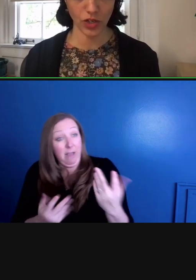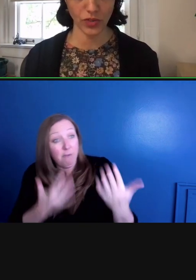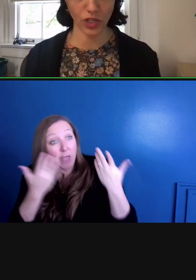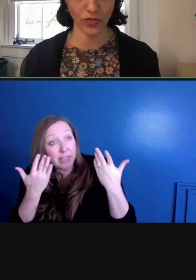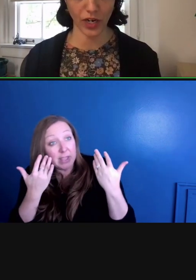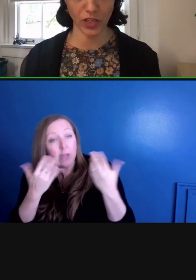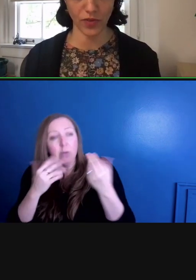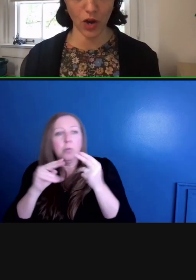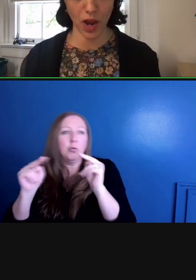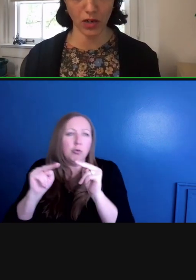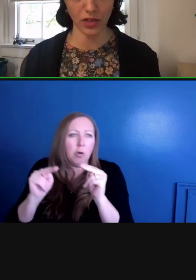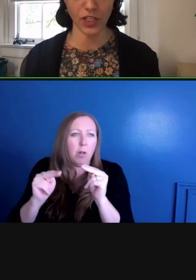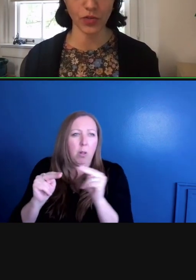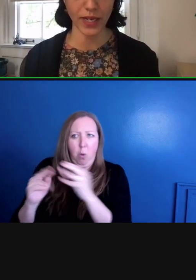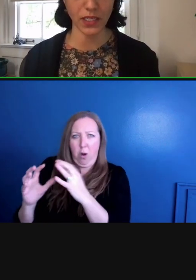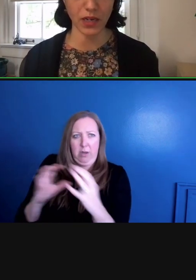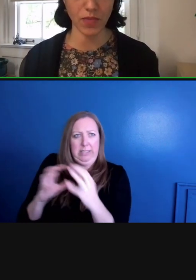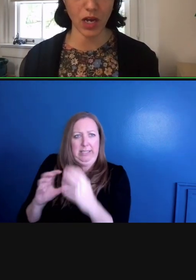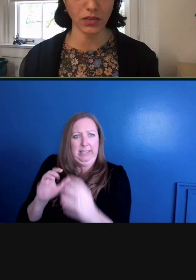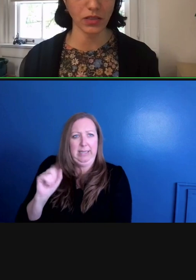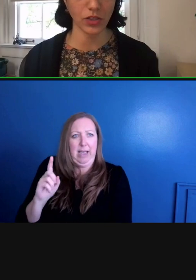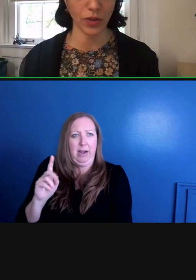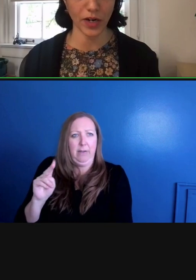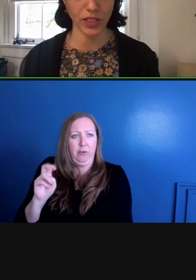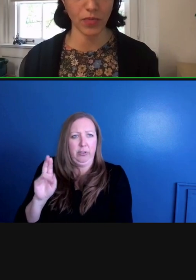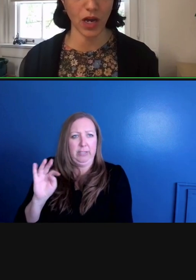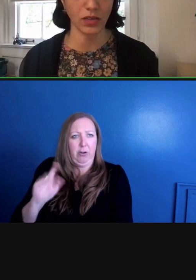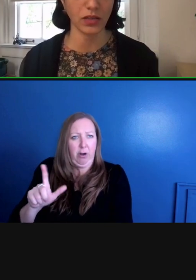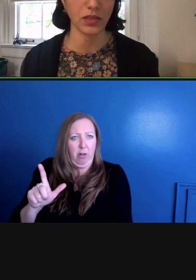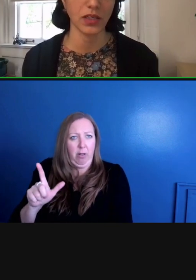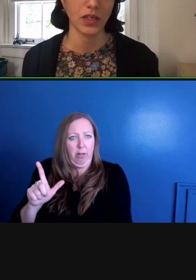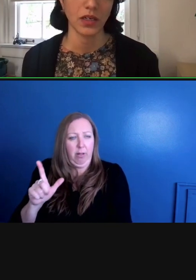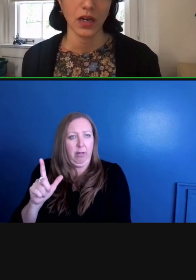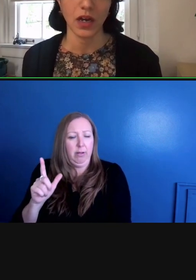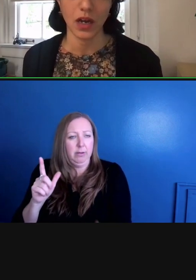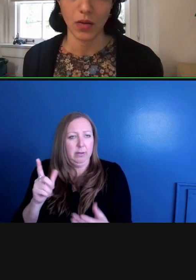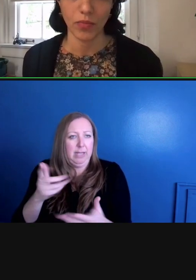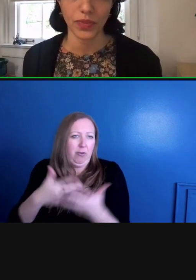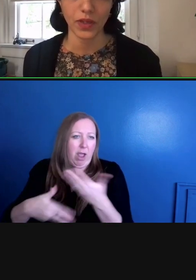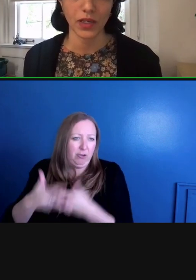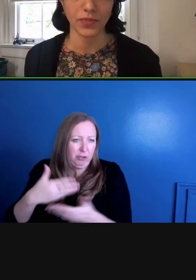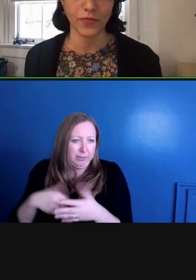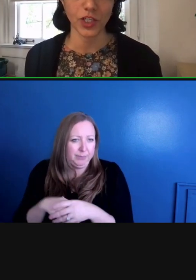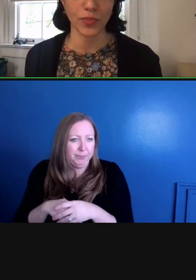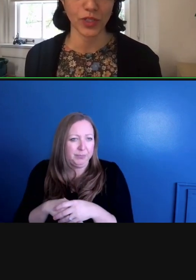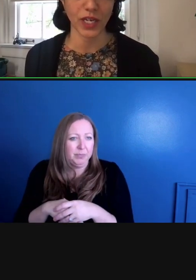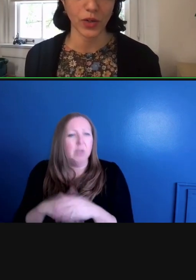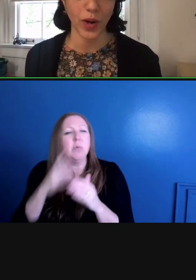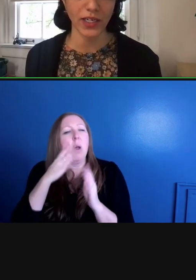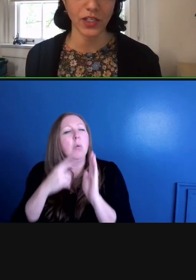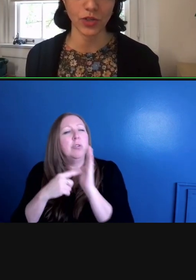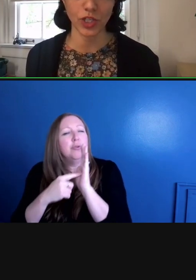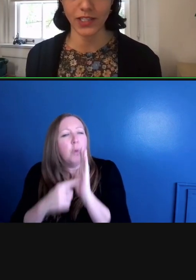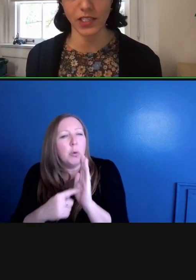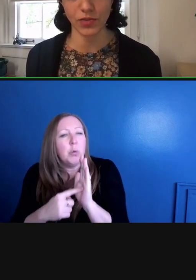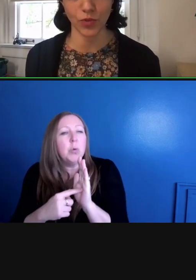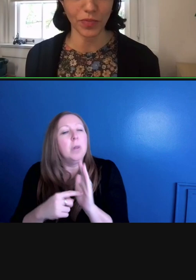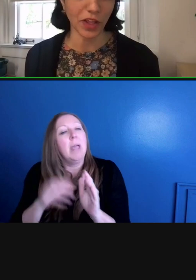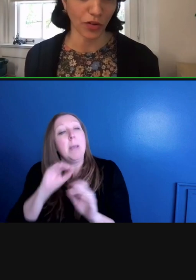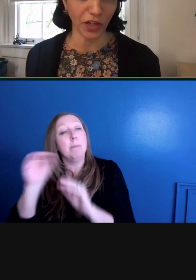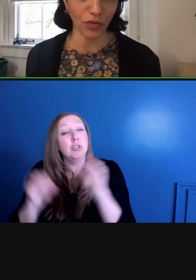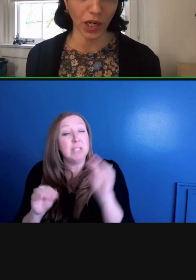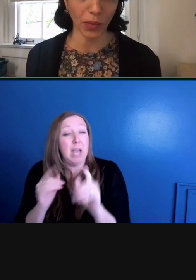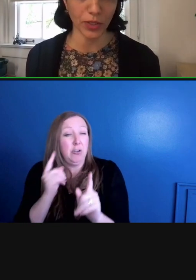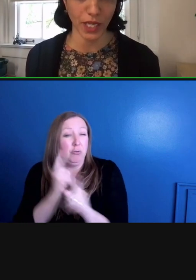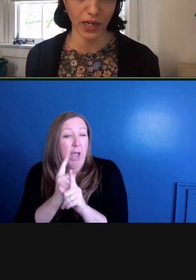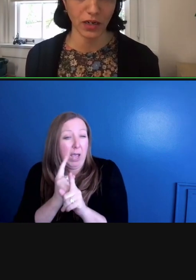going to show you the results for each of our model and the two baseline models, two comparison models, as a function of percent correct. So chances would